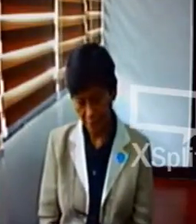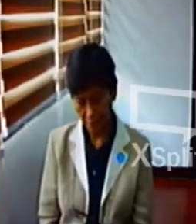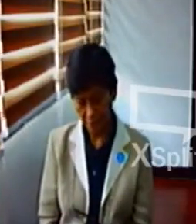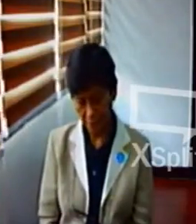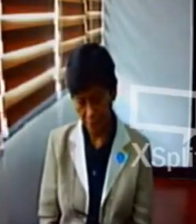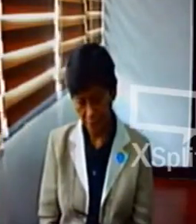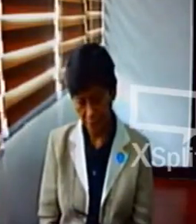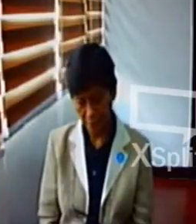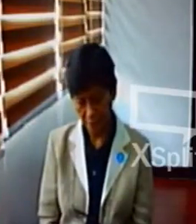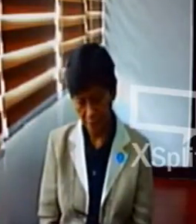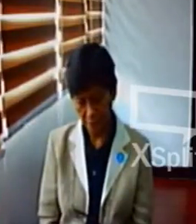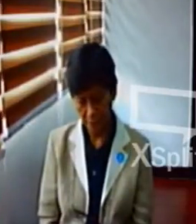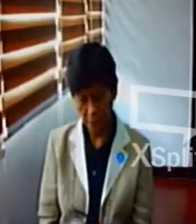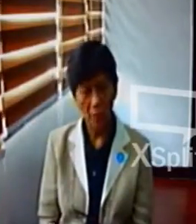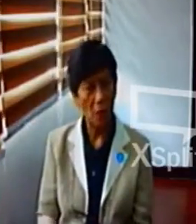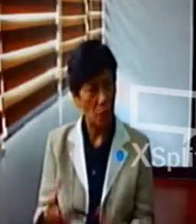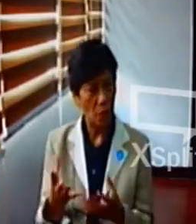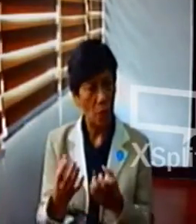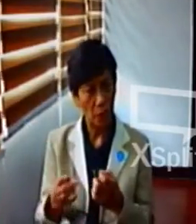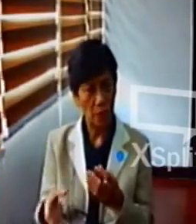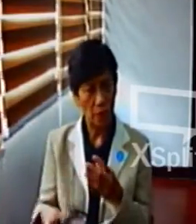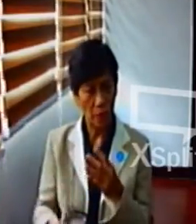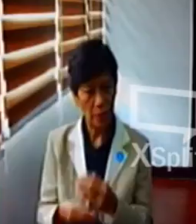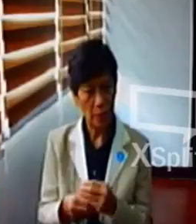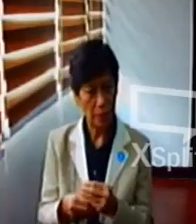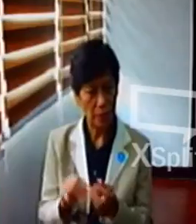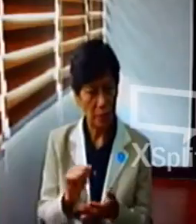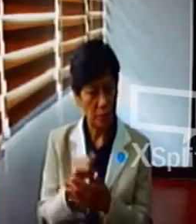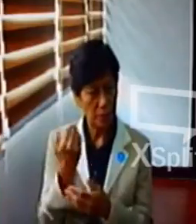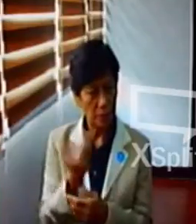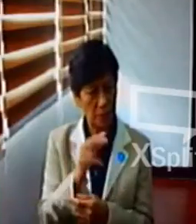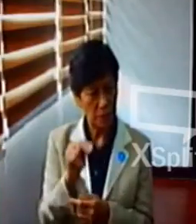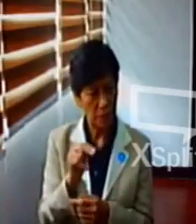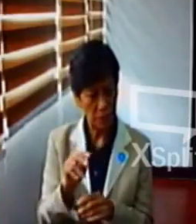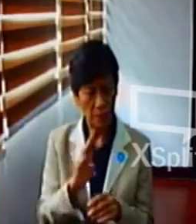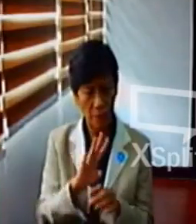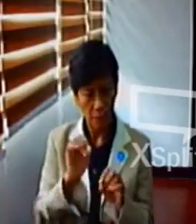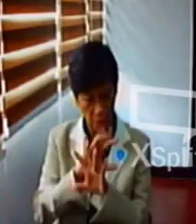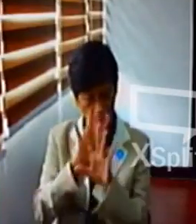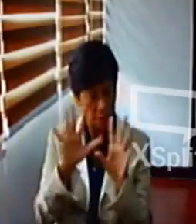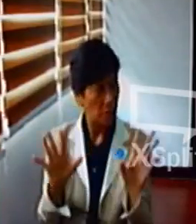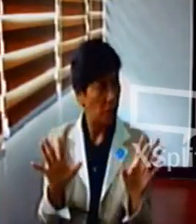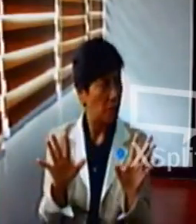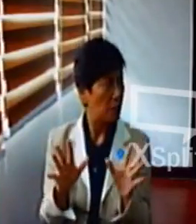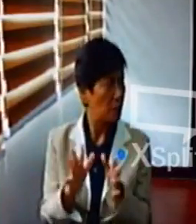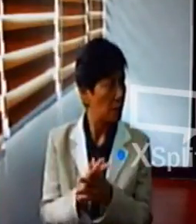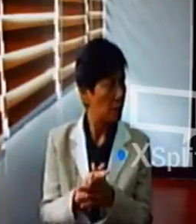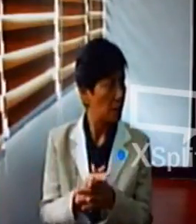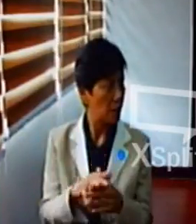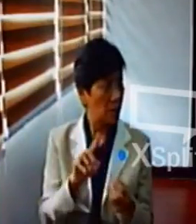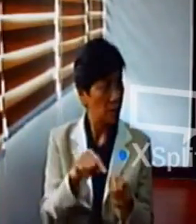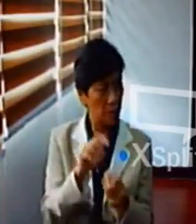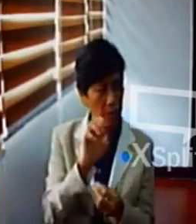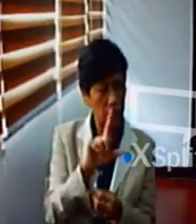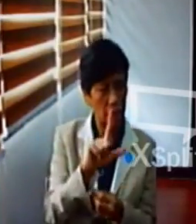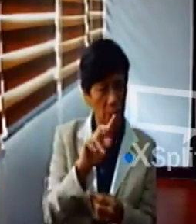A point to add there, we need to be clear where we're talking of El Nino and ENSO, because it